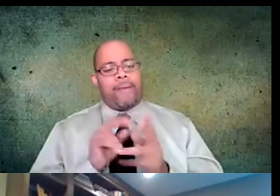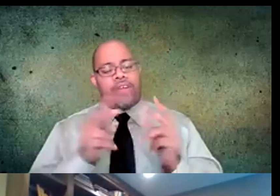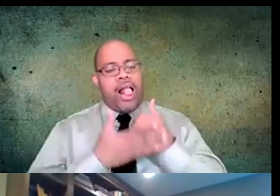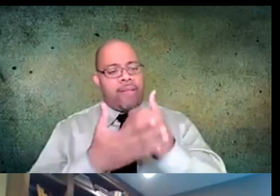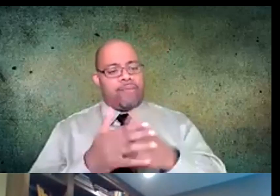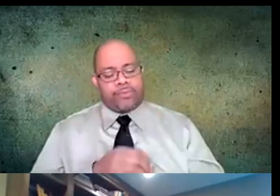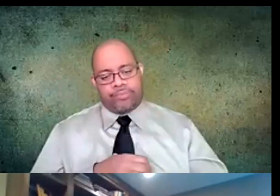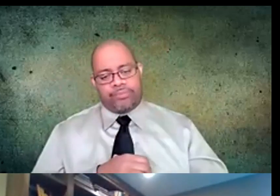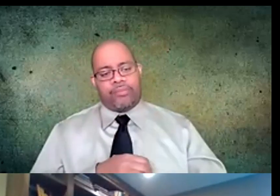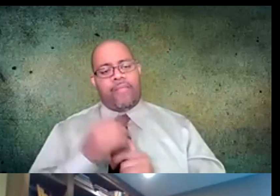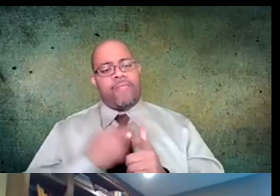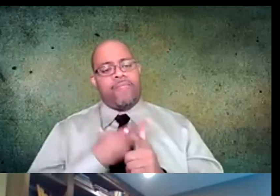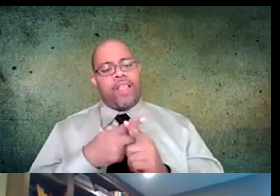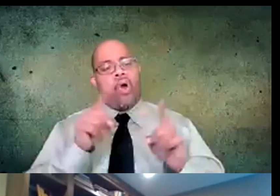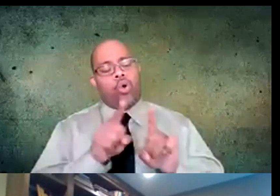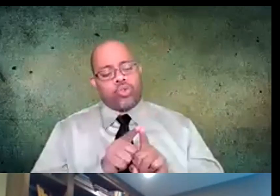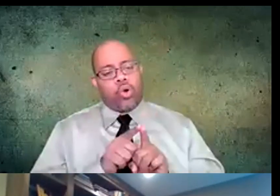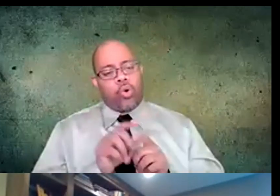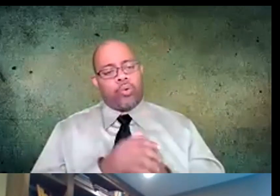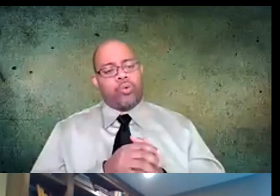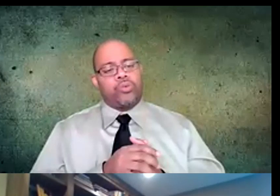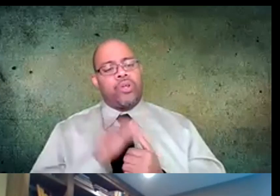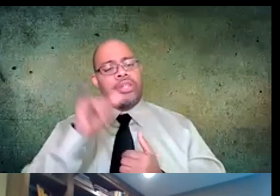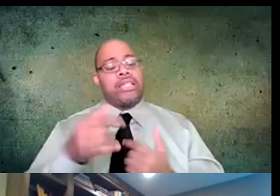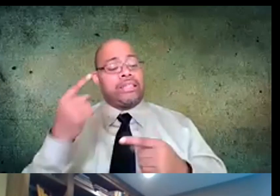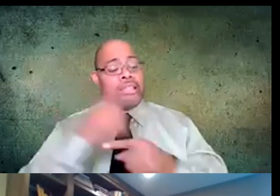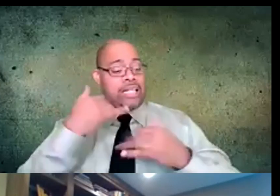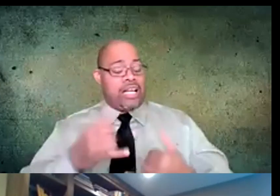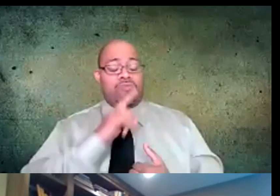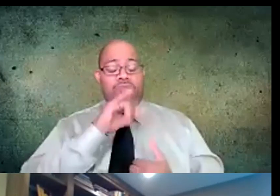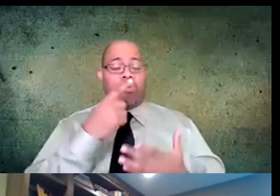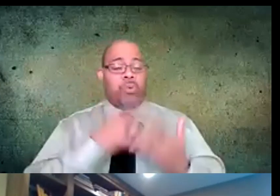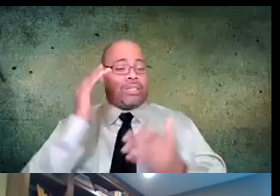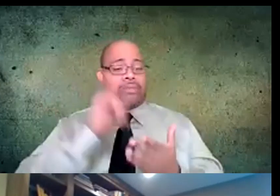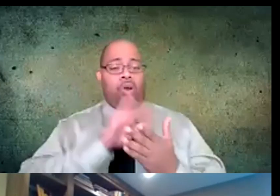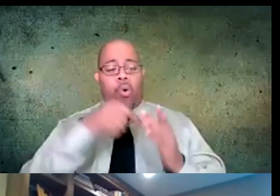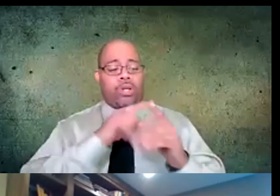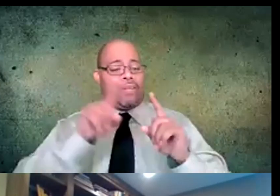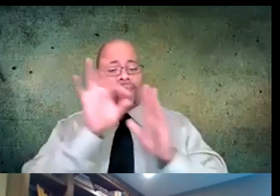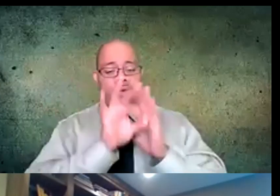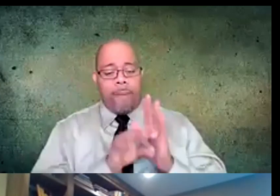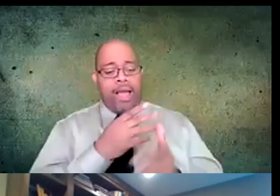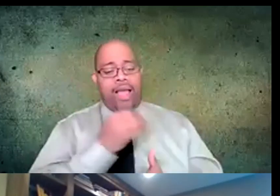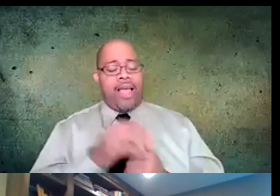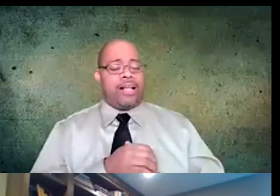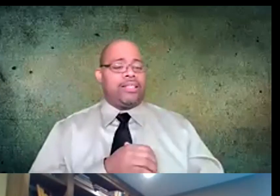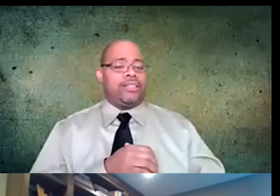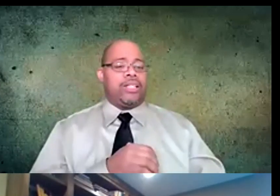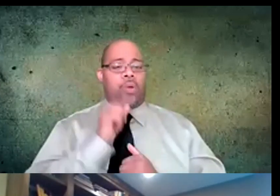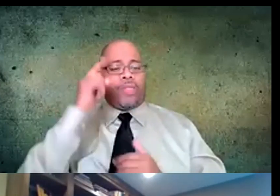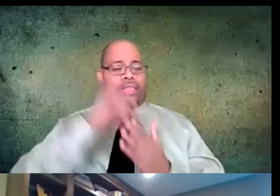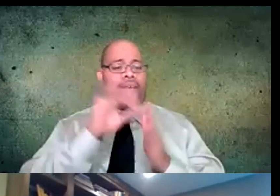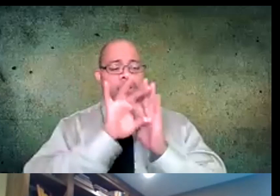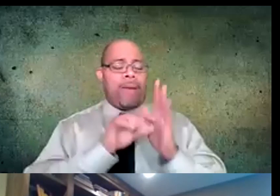helpful. And then also, you know, these days really like we've seen all sorts of format and I don't think format